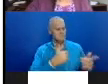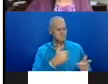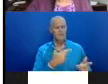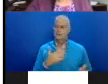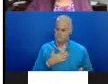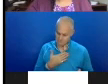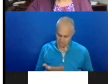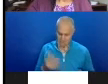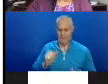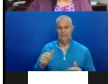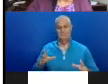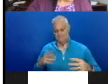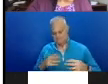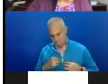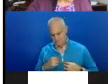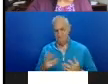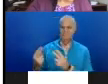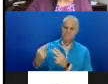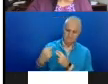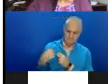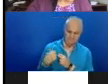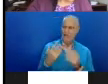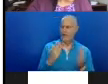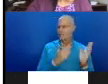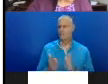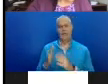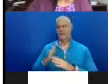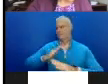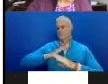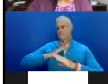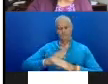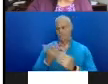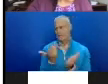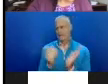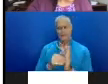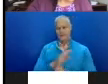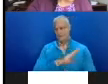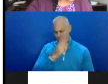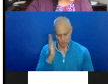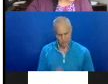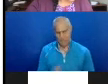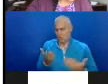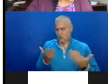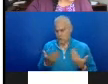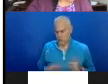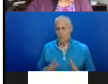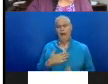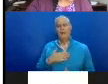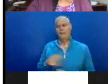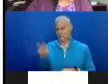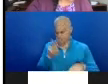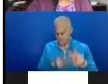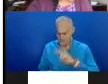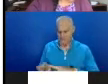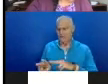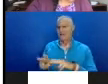his hearing his plan for it not to happen again to anybody, hearing about his willingness to look at the effects and then to look at repairing